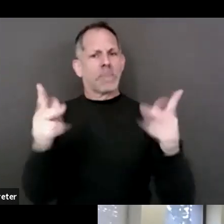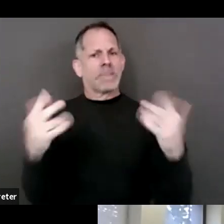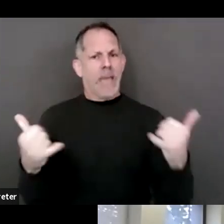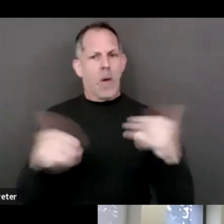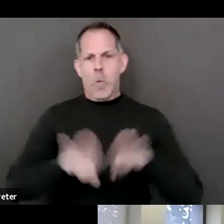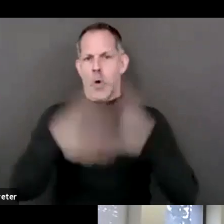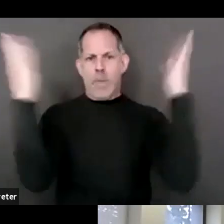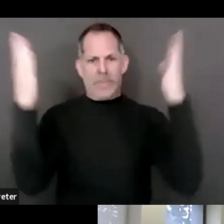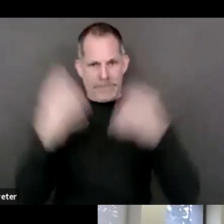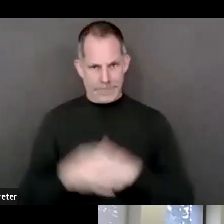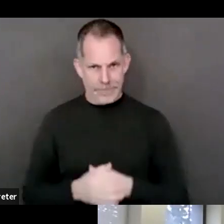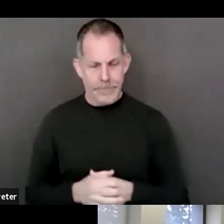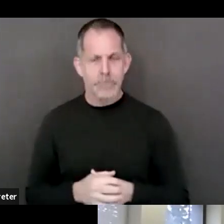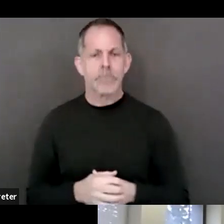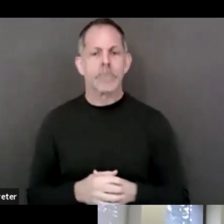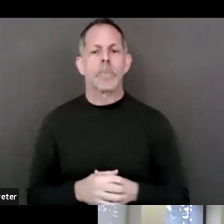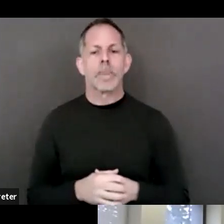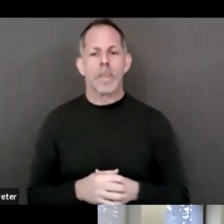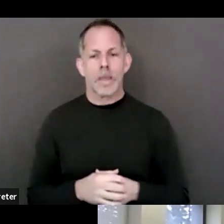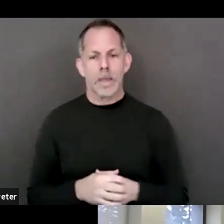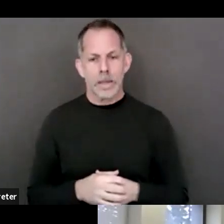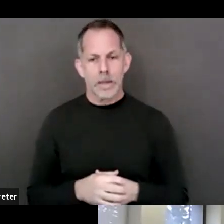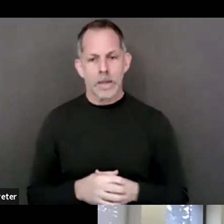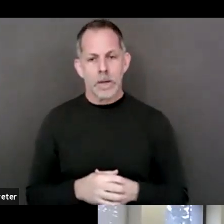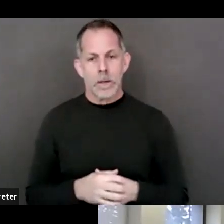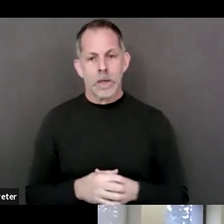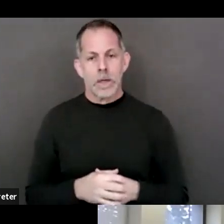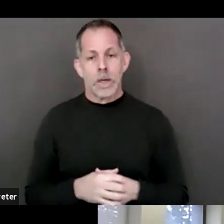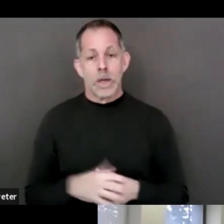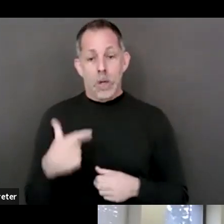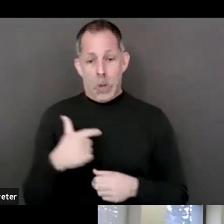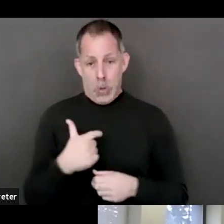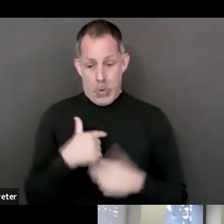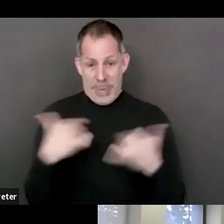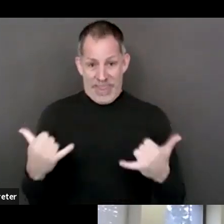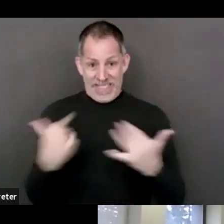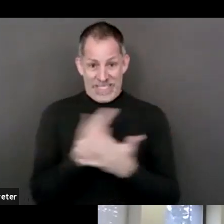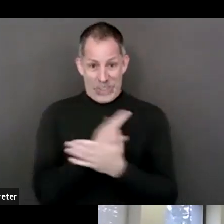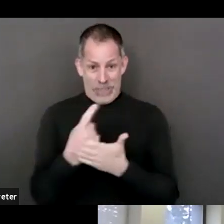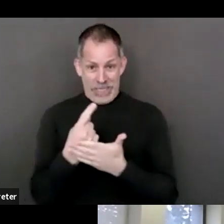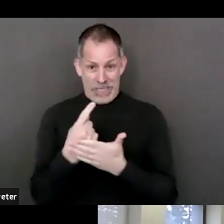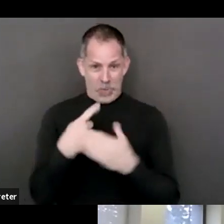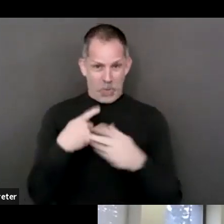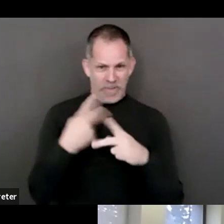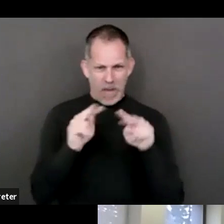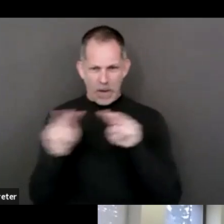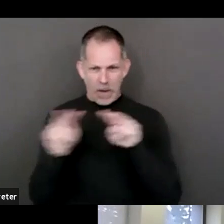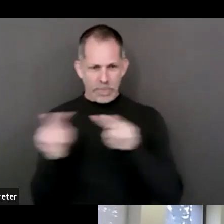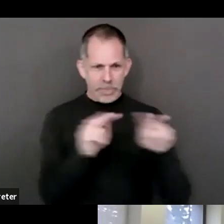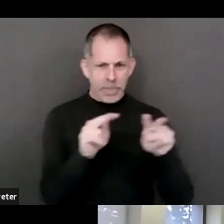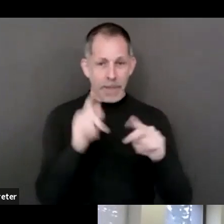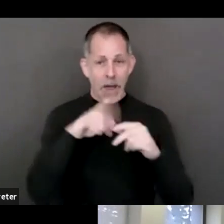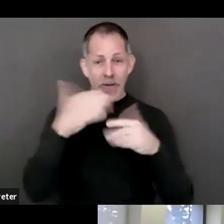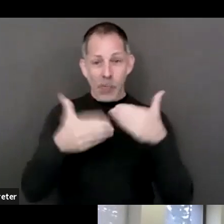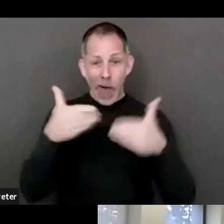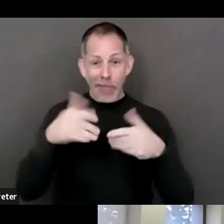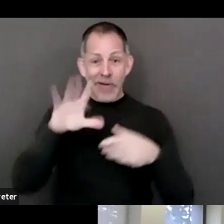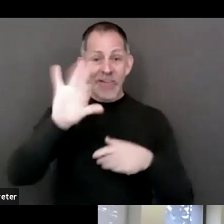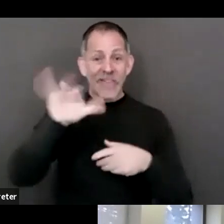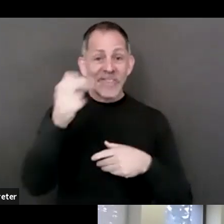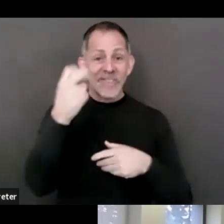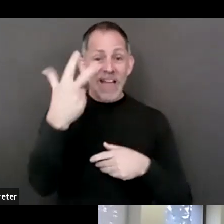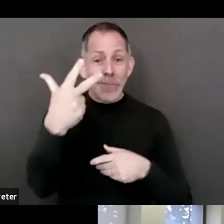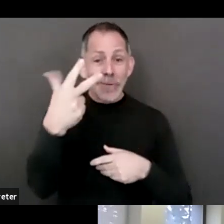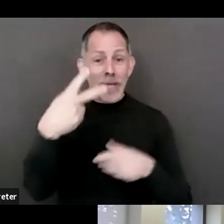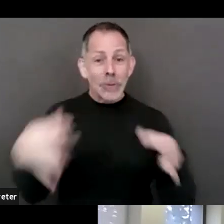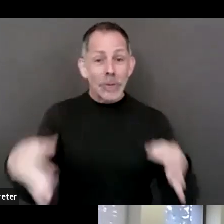phase 2. Our case rates and hospitalizations have been going in the wrong direction, so stay tuned there. So everybody knows at